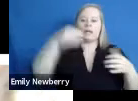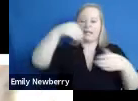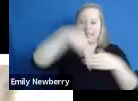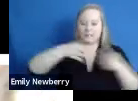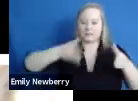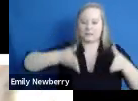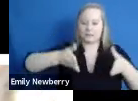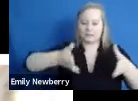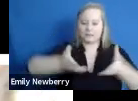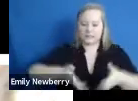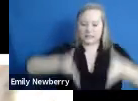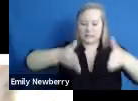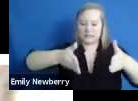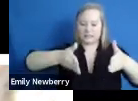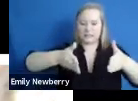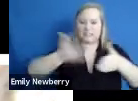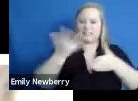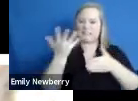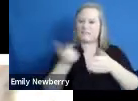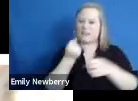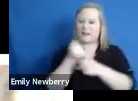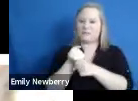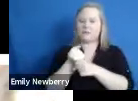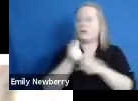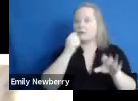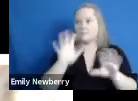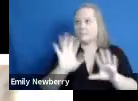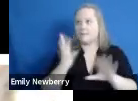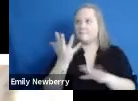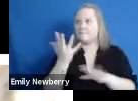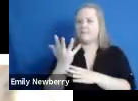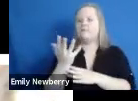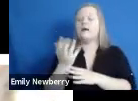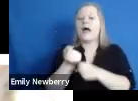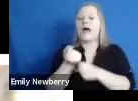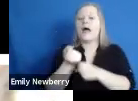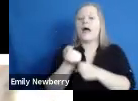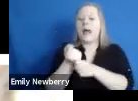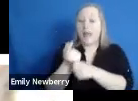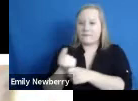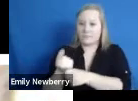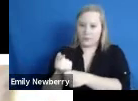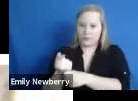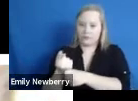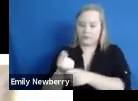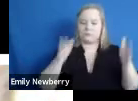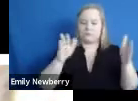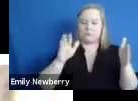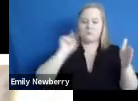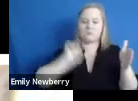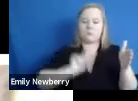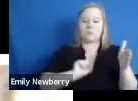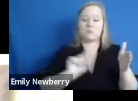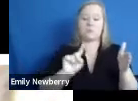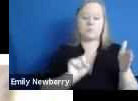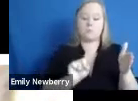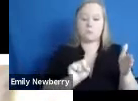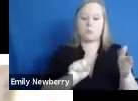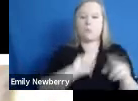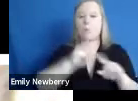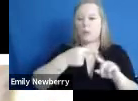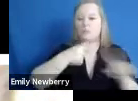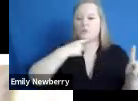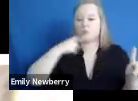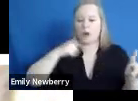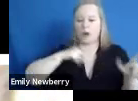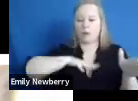years, every year. I'm sorry, we go back into these ditches at least once a year when they're dry, and then